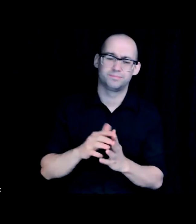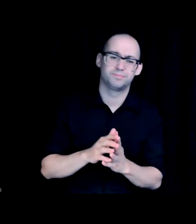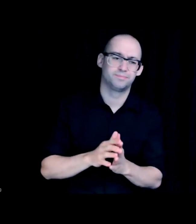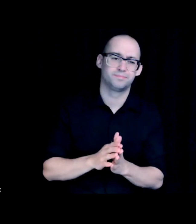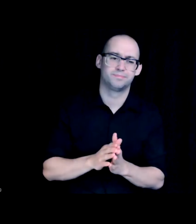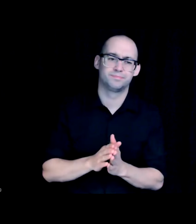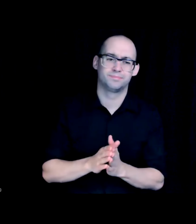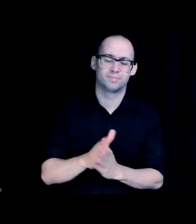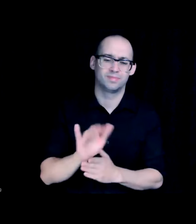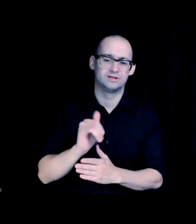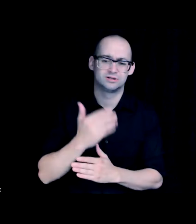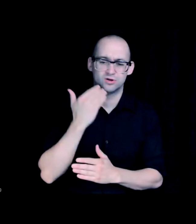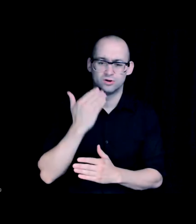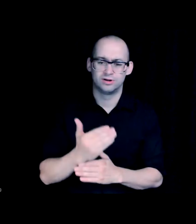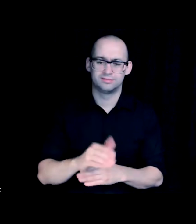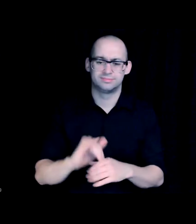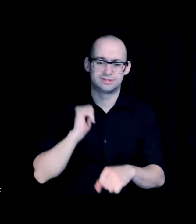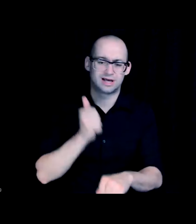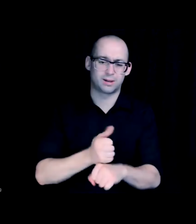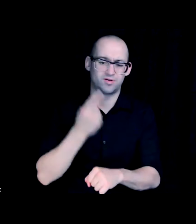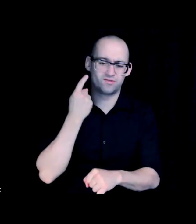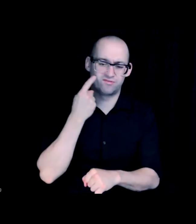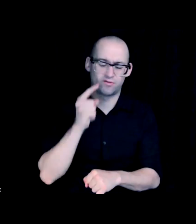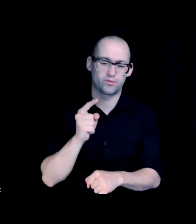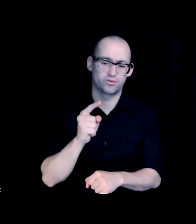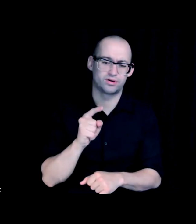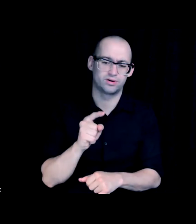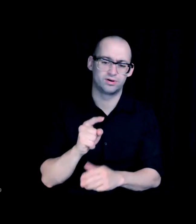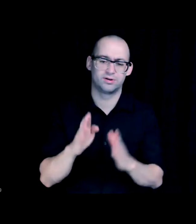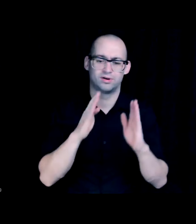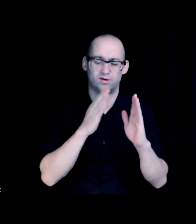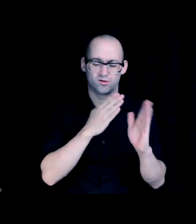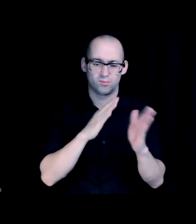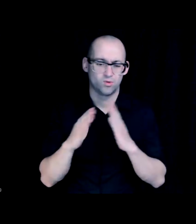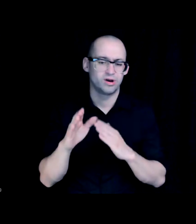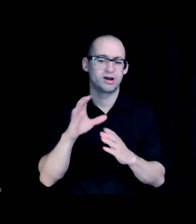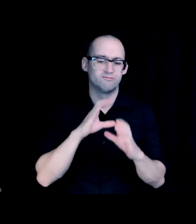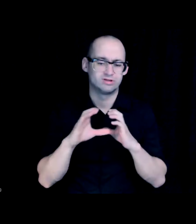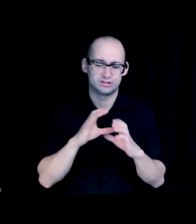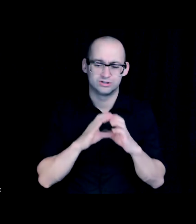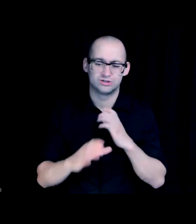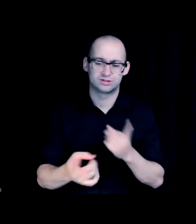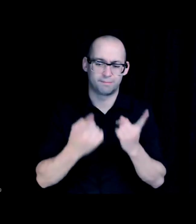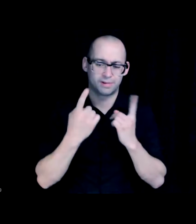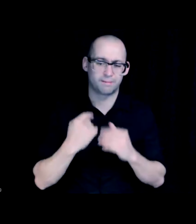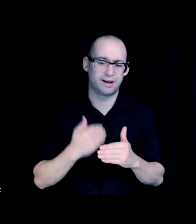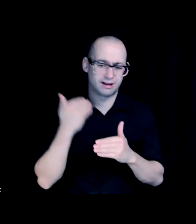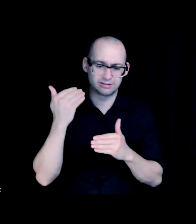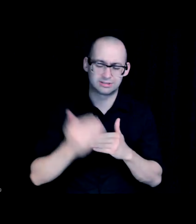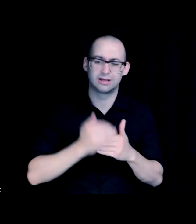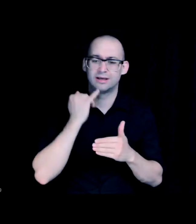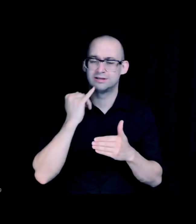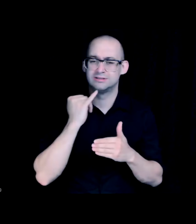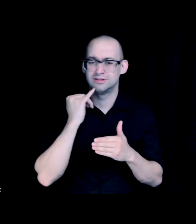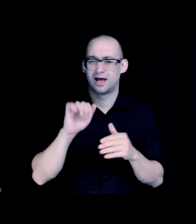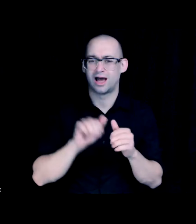this is a good setup for the community, conversation that's coming up next, which is,